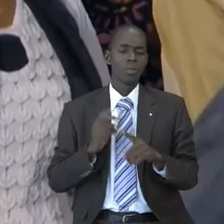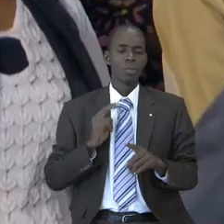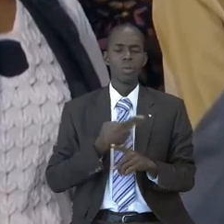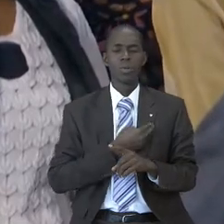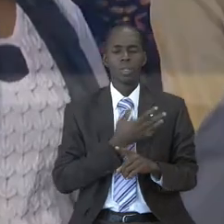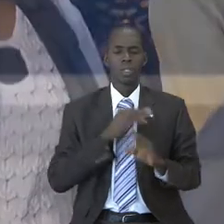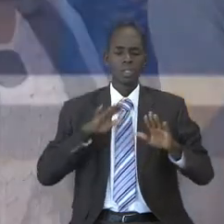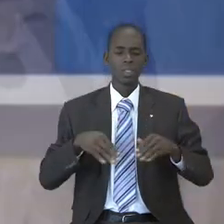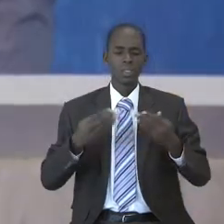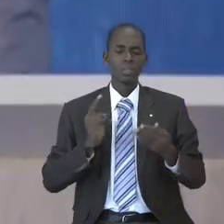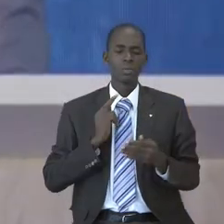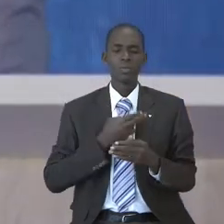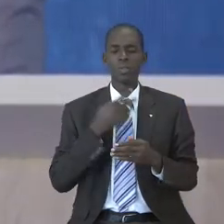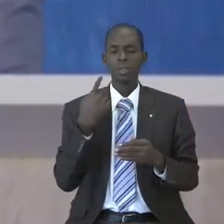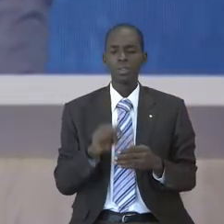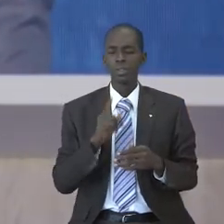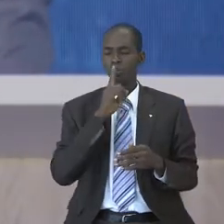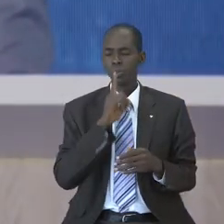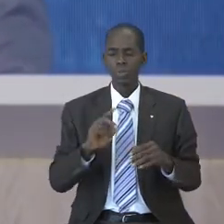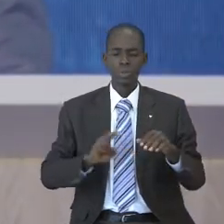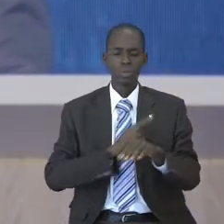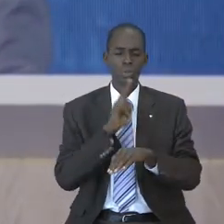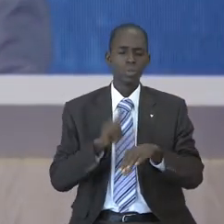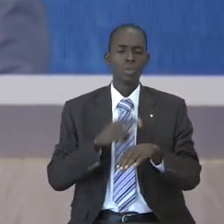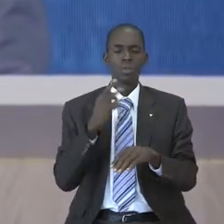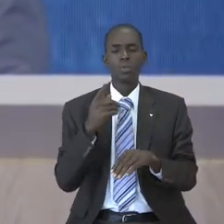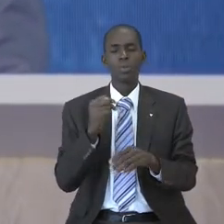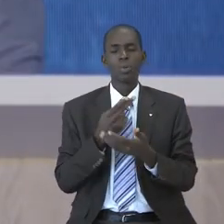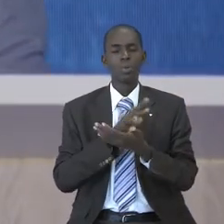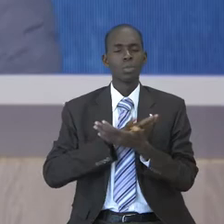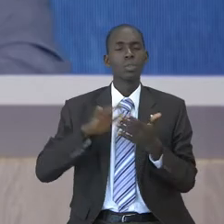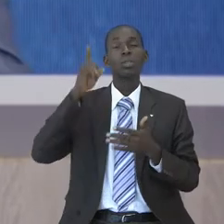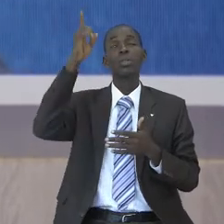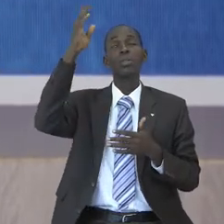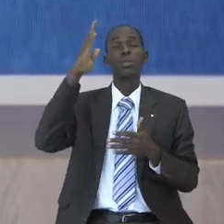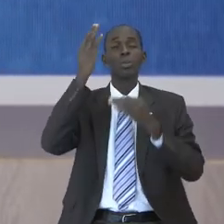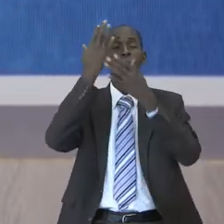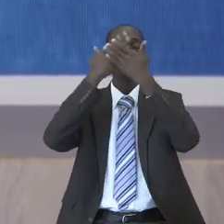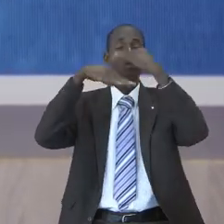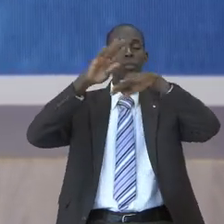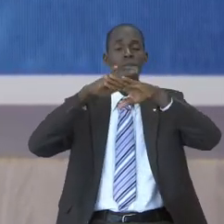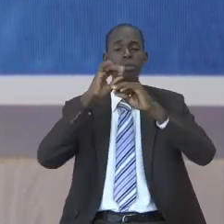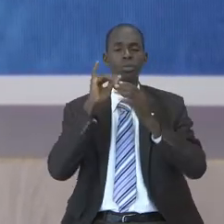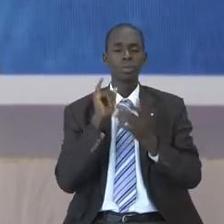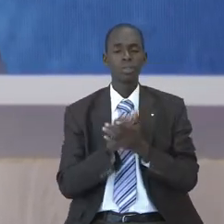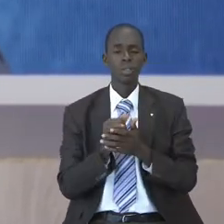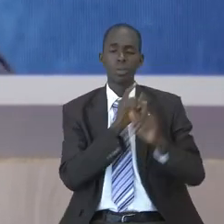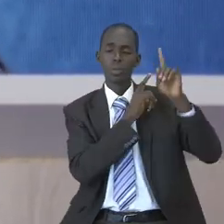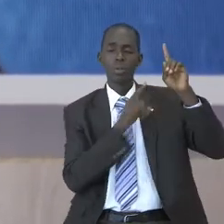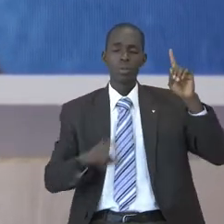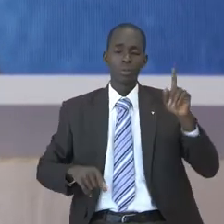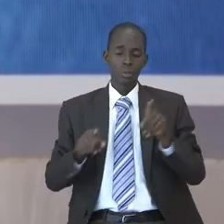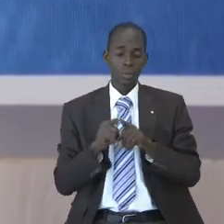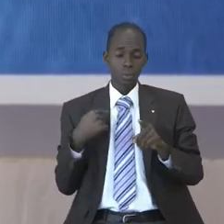us the very nature of the Holy God of heaven. So that, Lord, as we worship you here